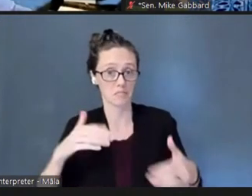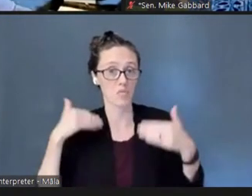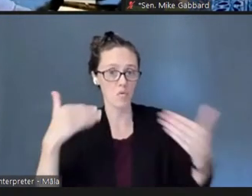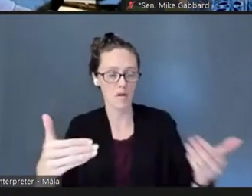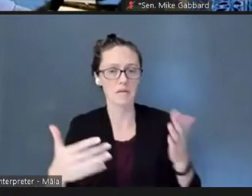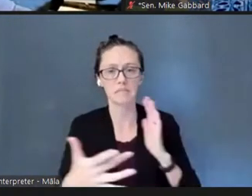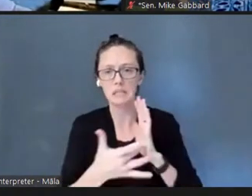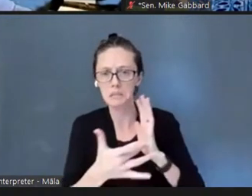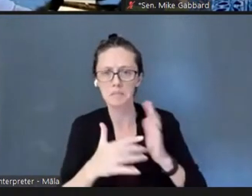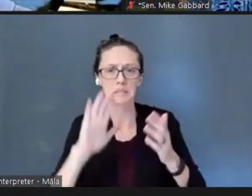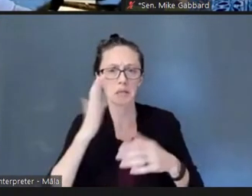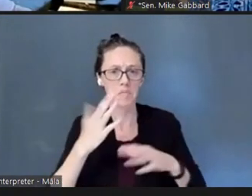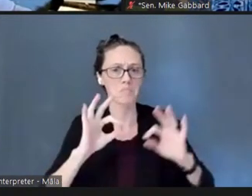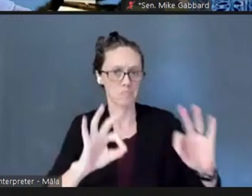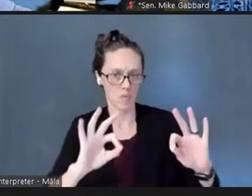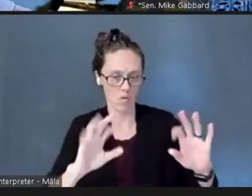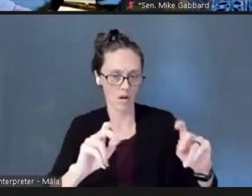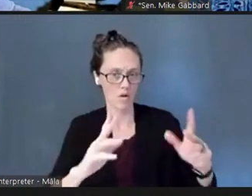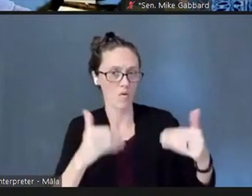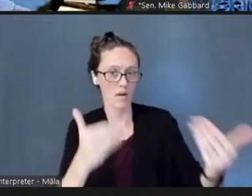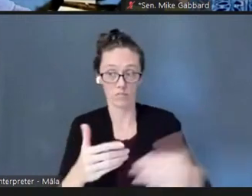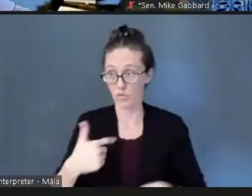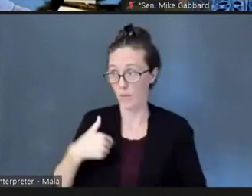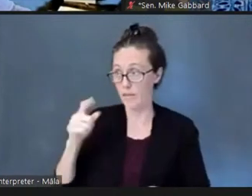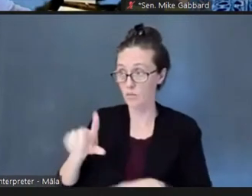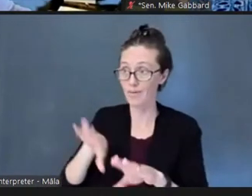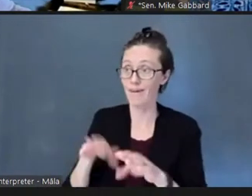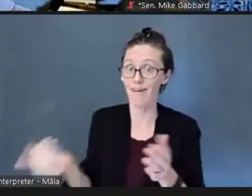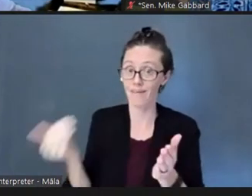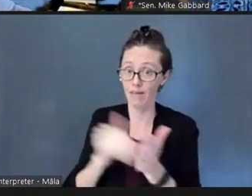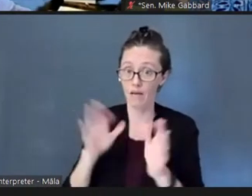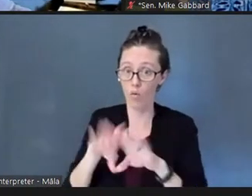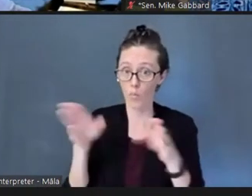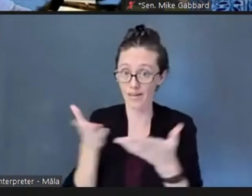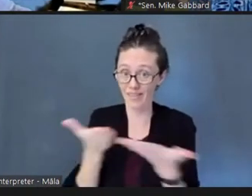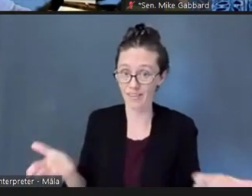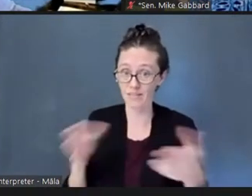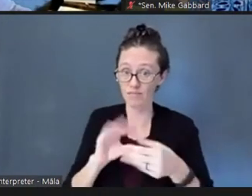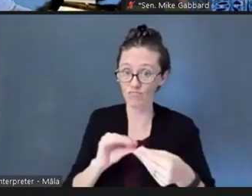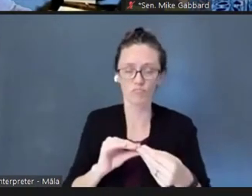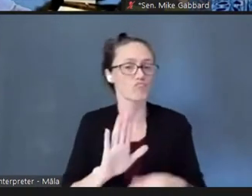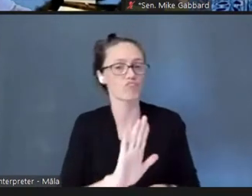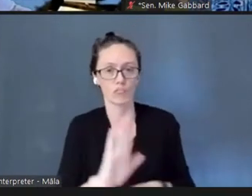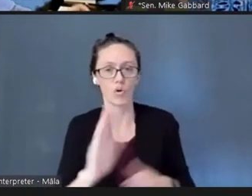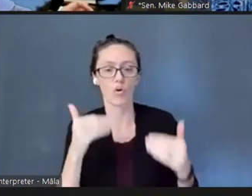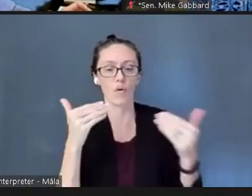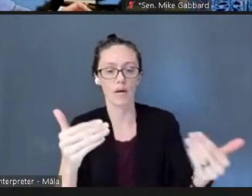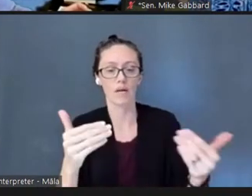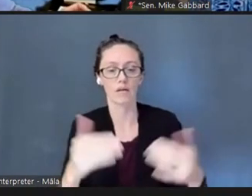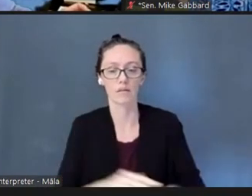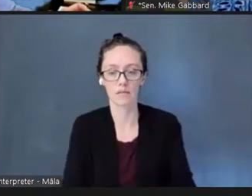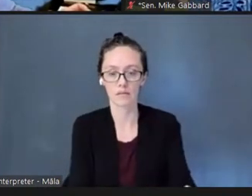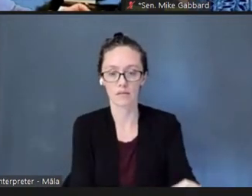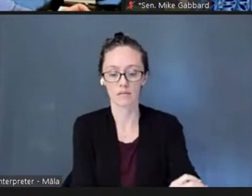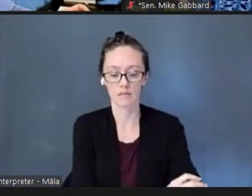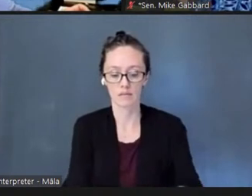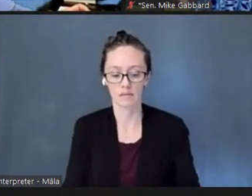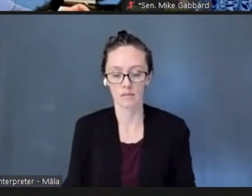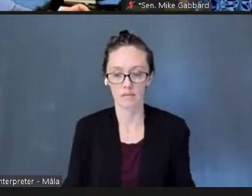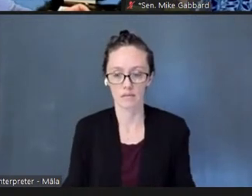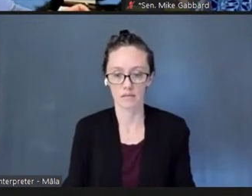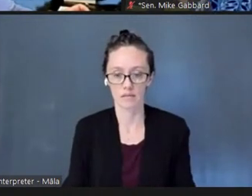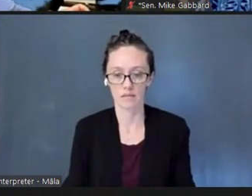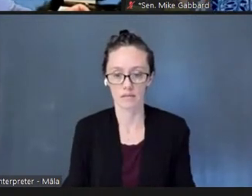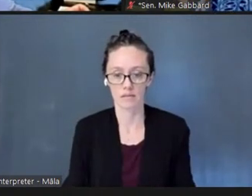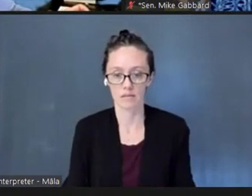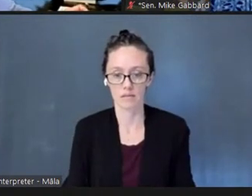I believe not. You can continue. Sorry about that. Okay. The one bill on this agenda is SB 1289. This expands access